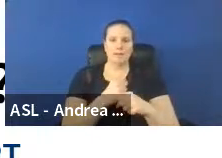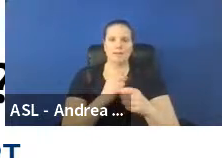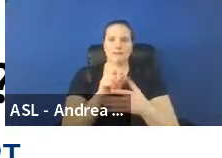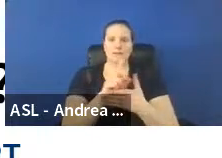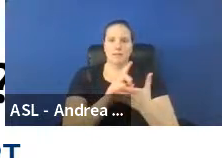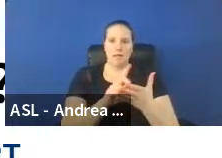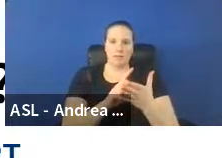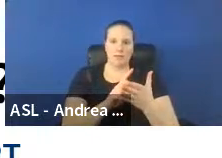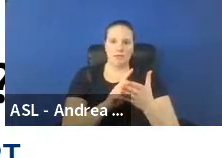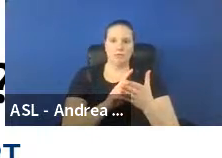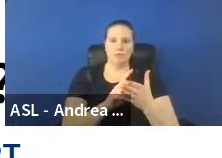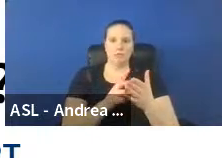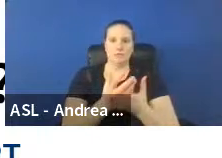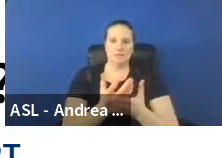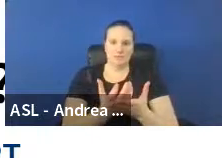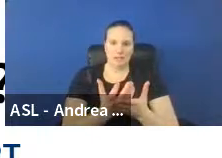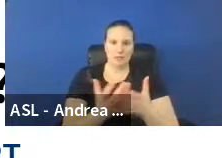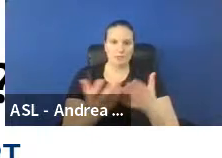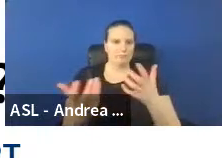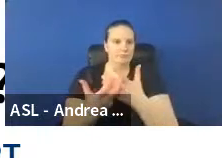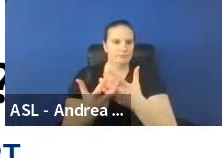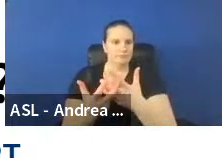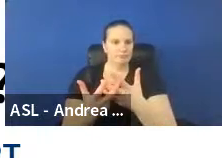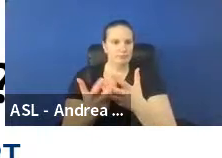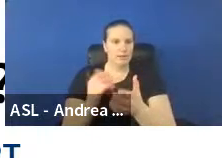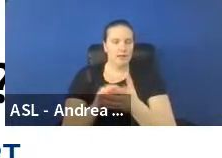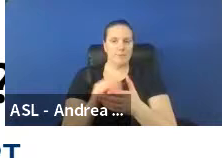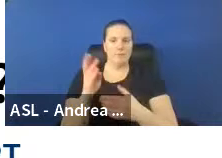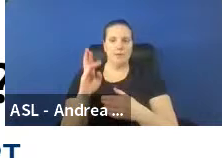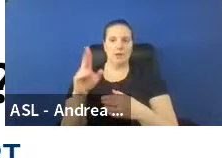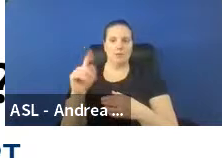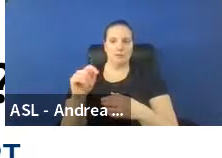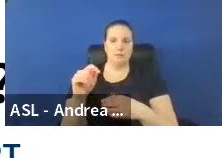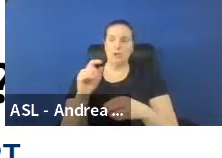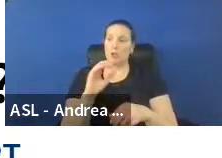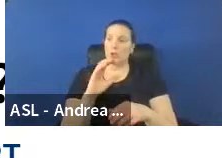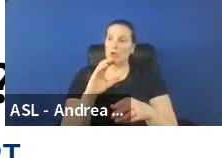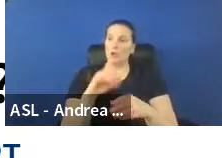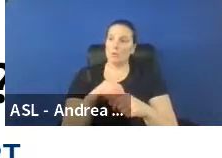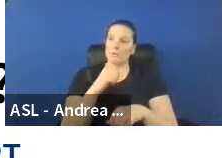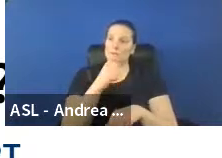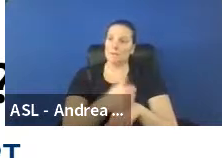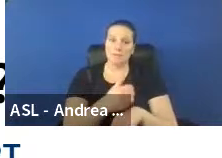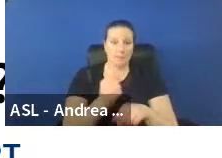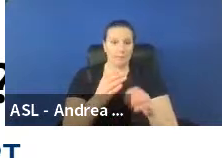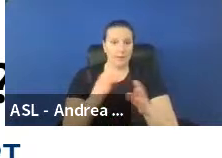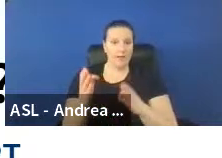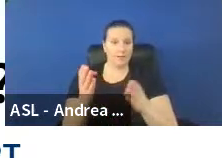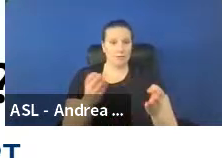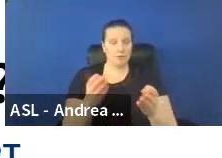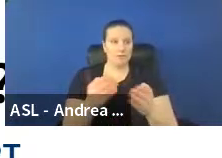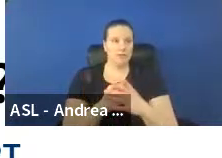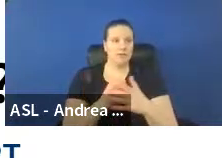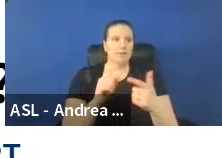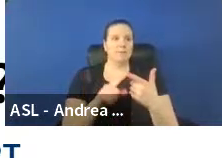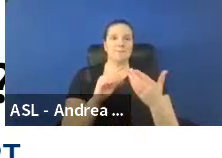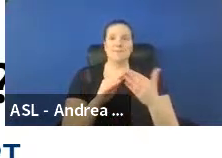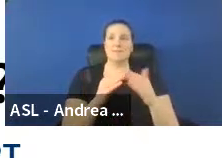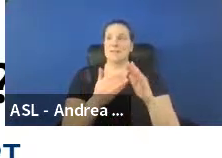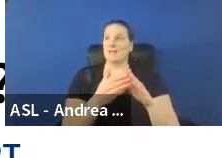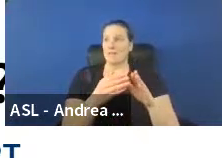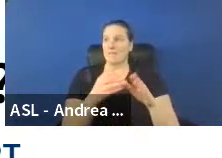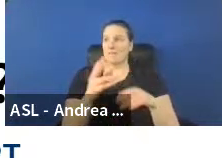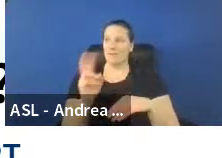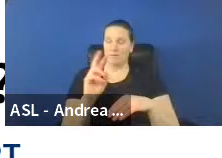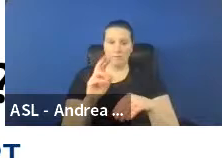complement that Vine BRT system, including existing and planned service. In addition, the City of Vancouver has worked with